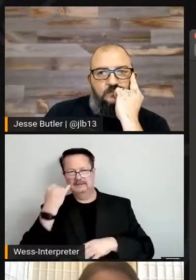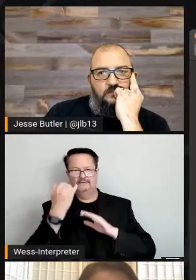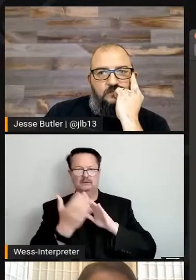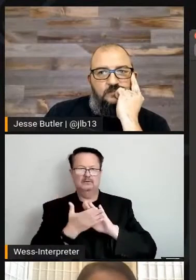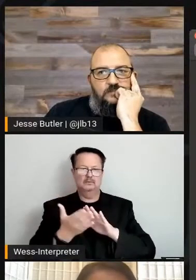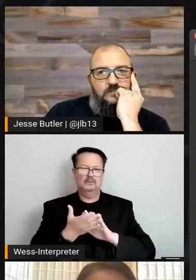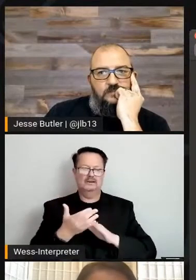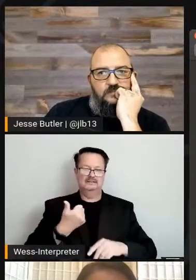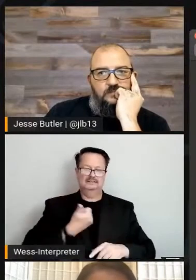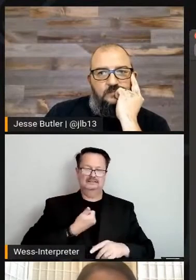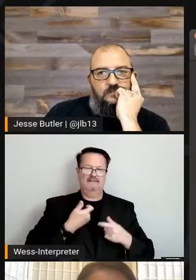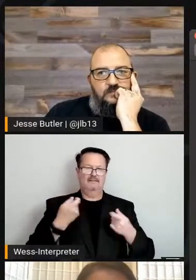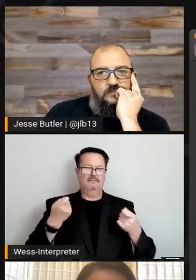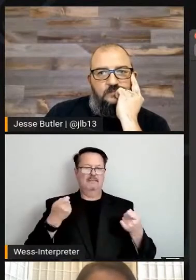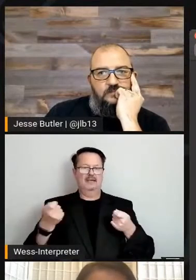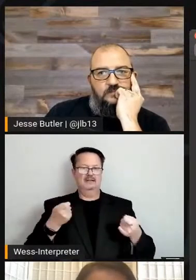self-managed